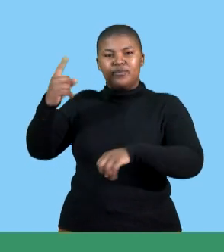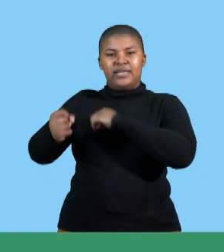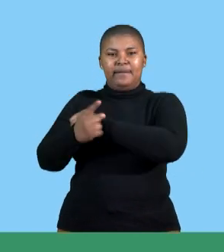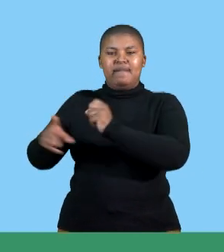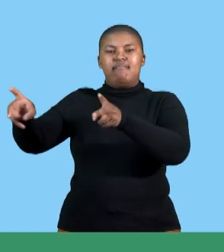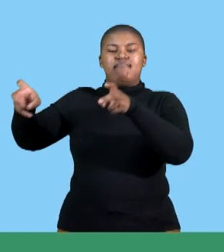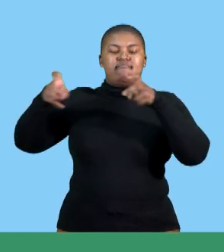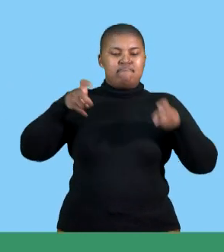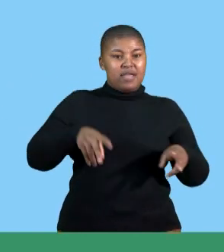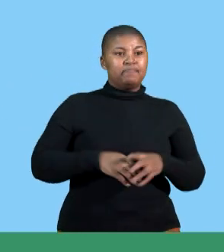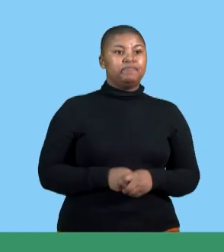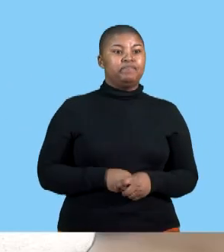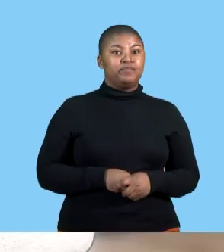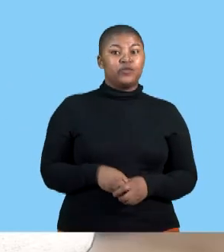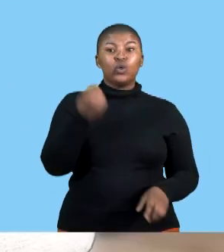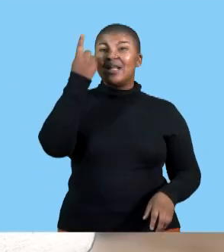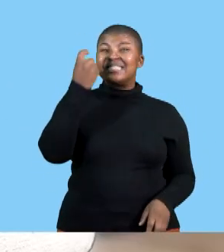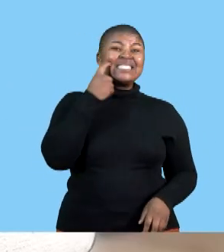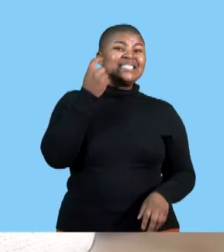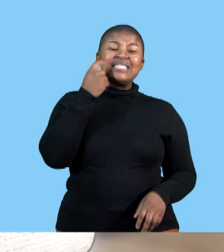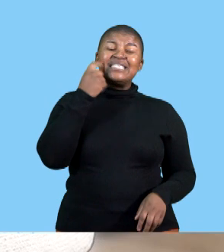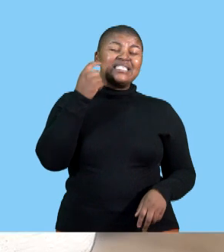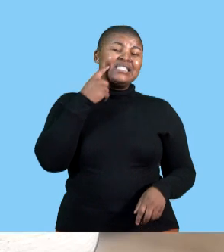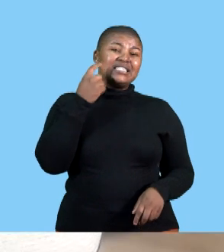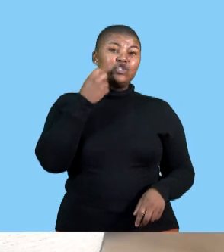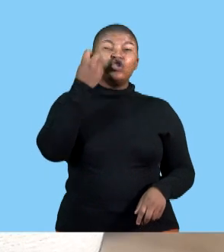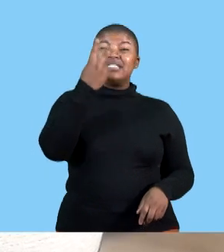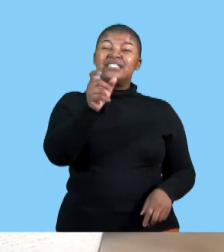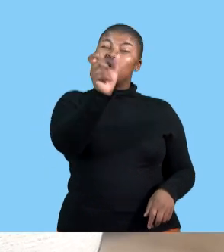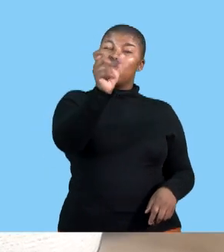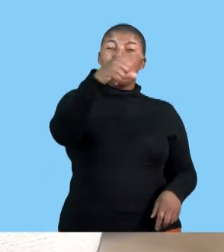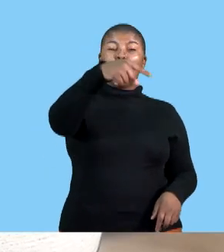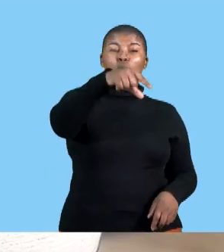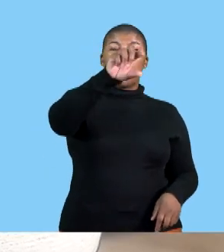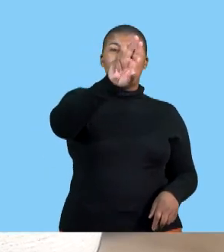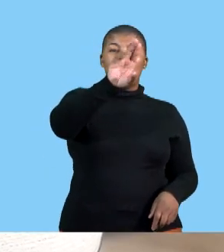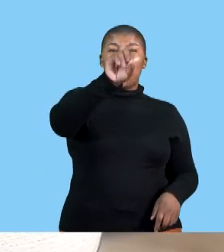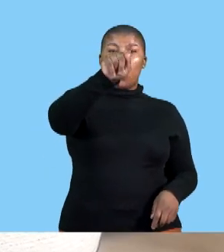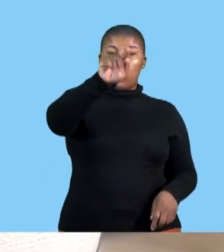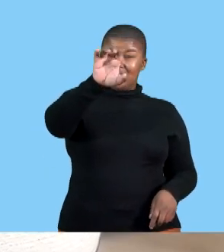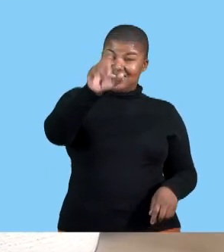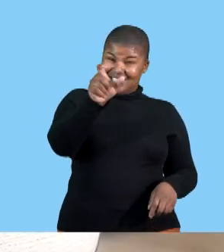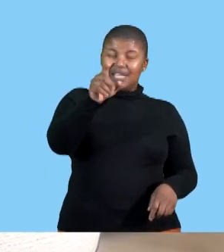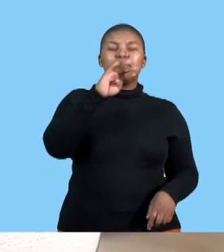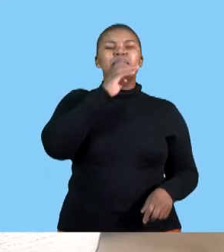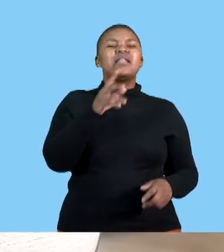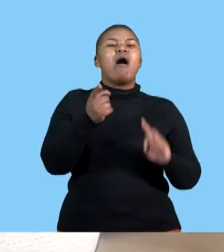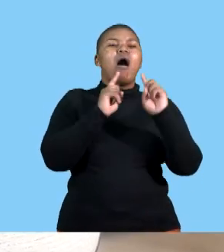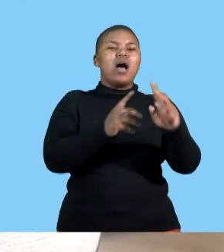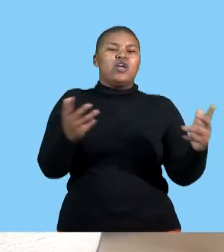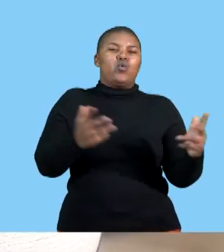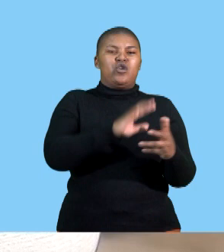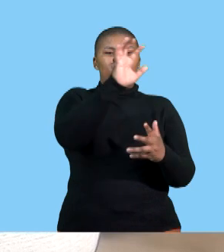second quotation. Do you understand? Can you see how easy it is? The minute you see the word quote, just know the answer comes from